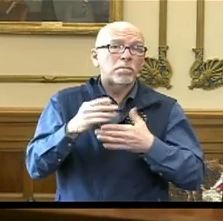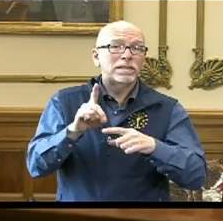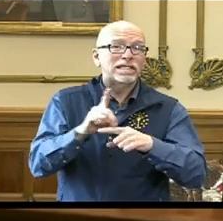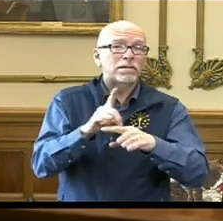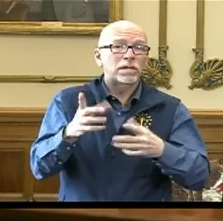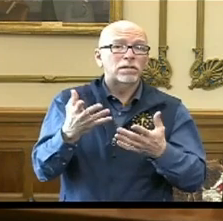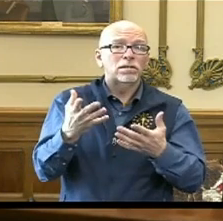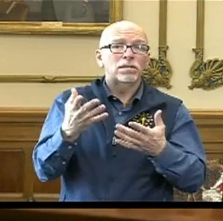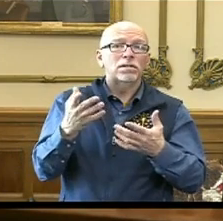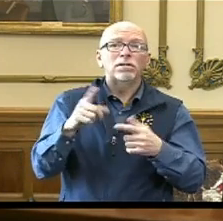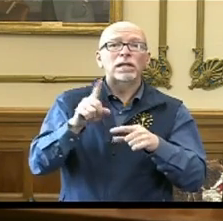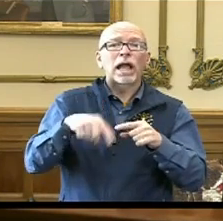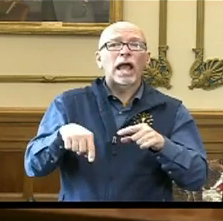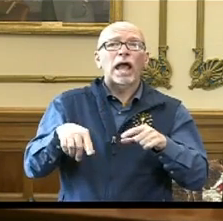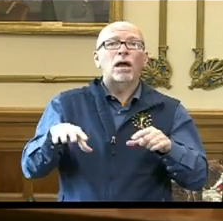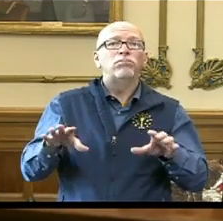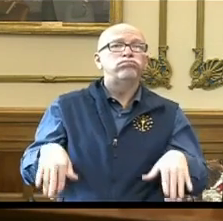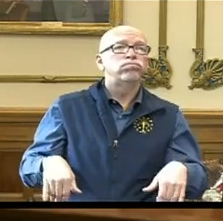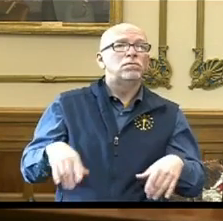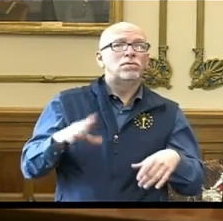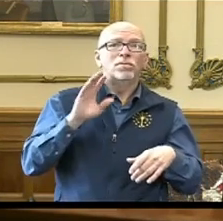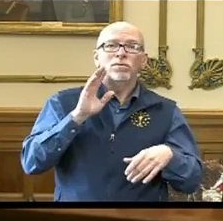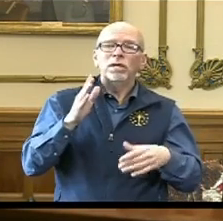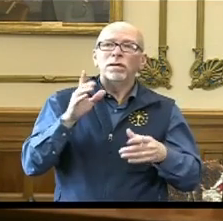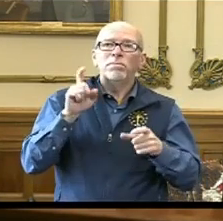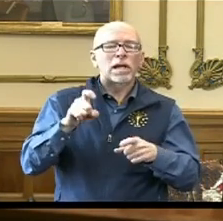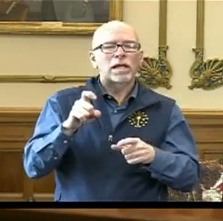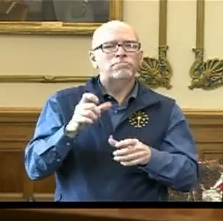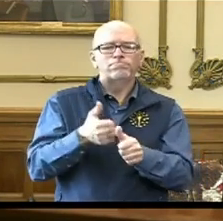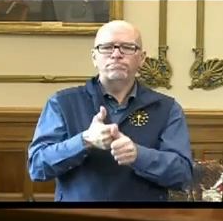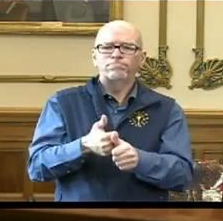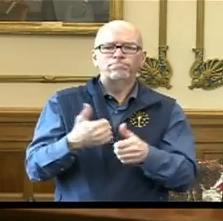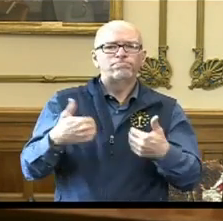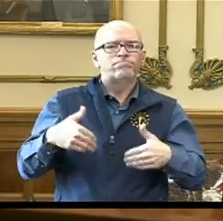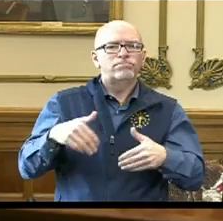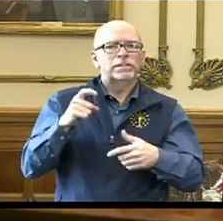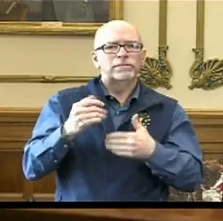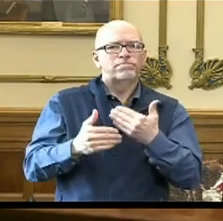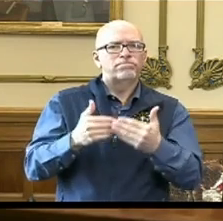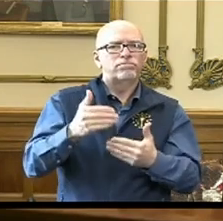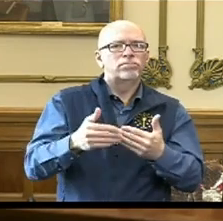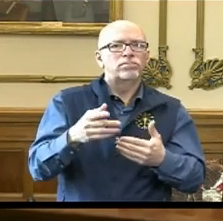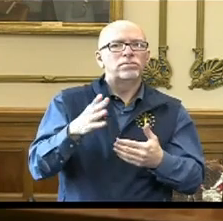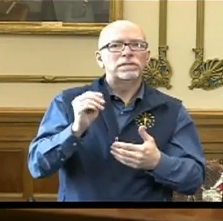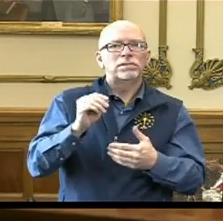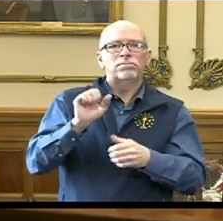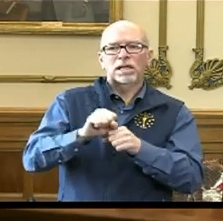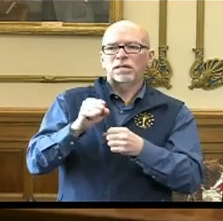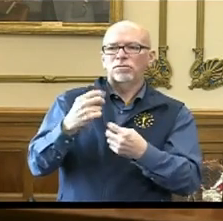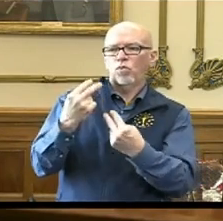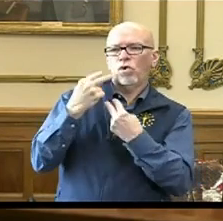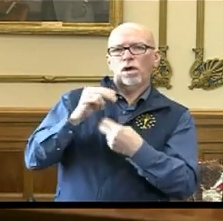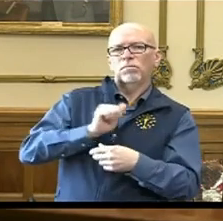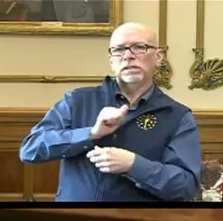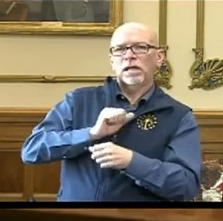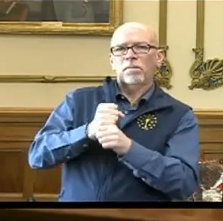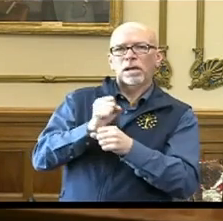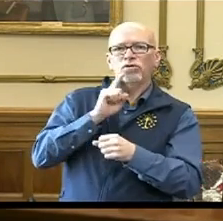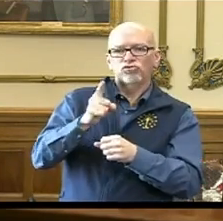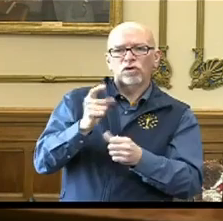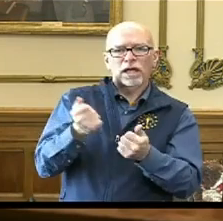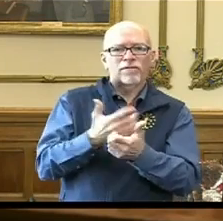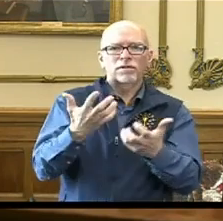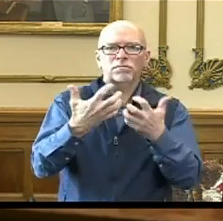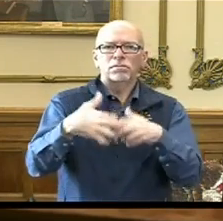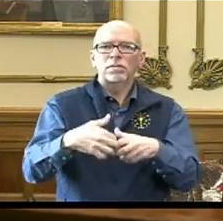relaxing. And I think the self-incentive to make sure that happens is there,